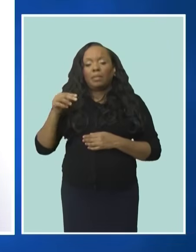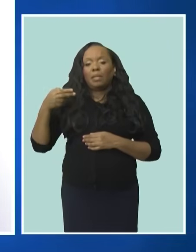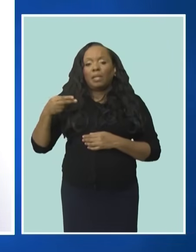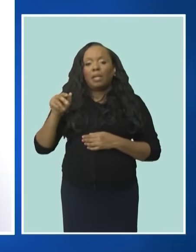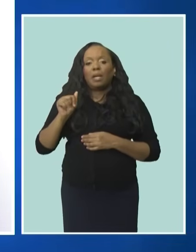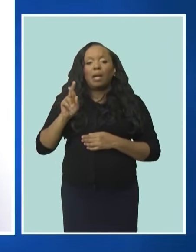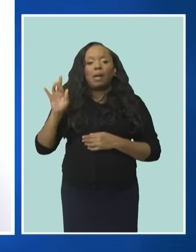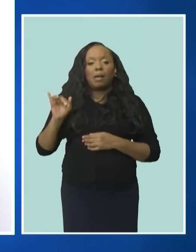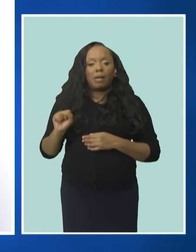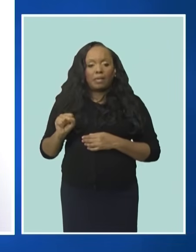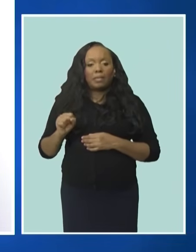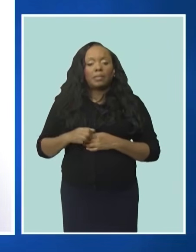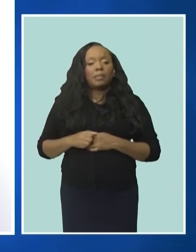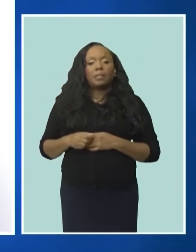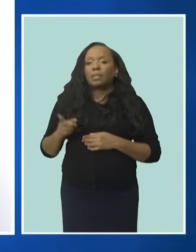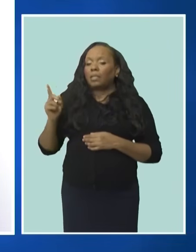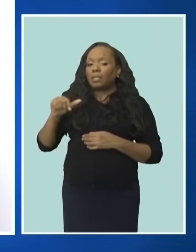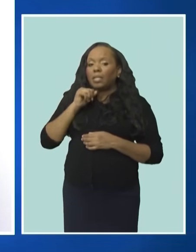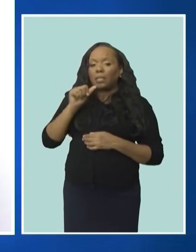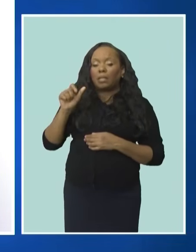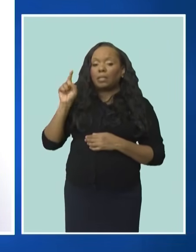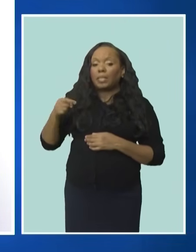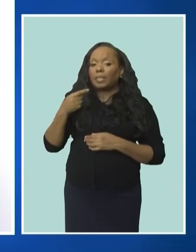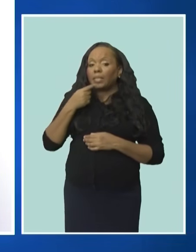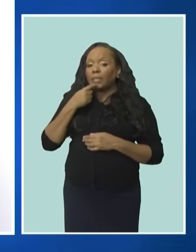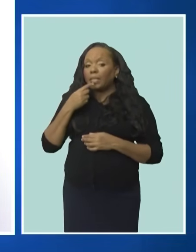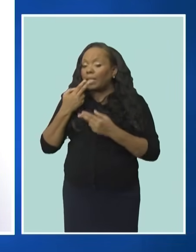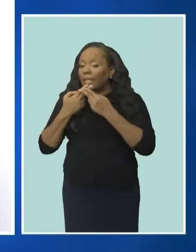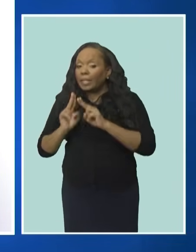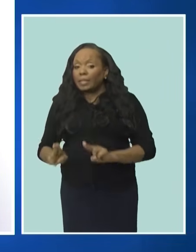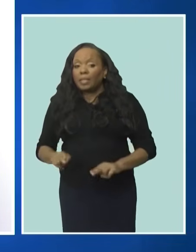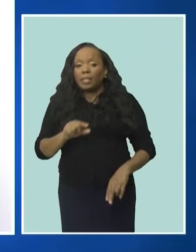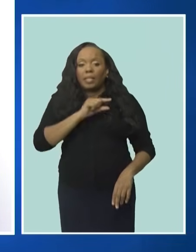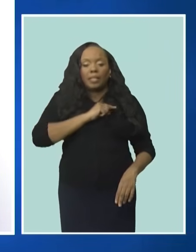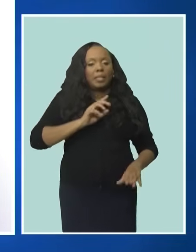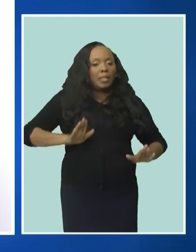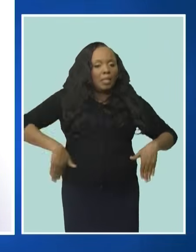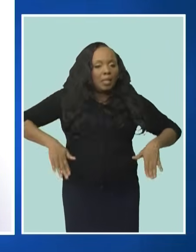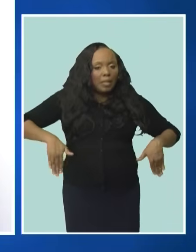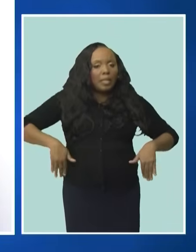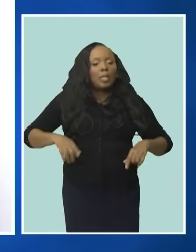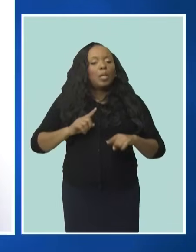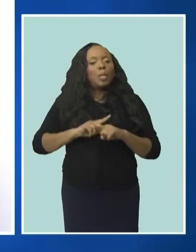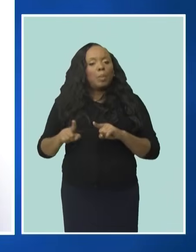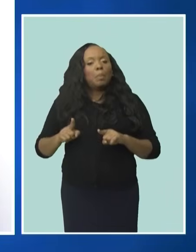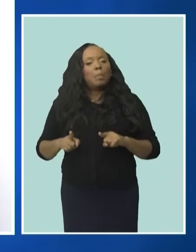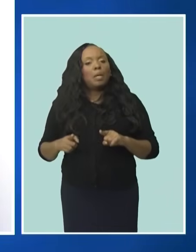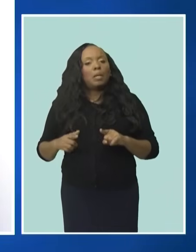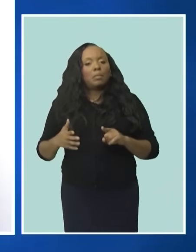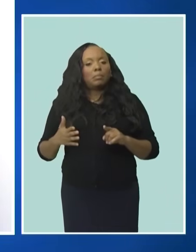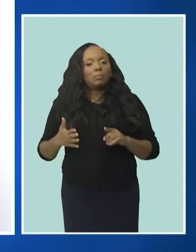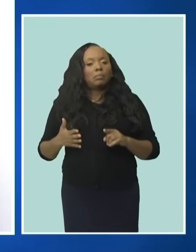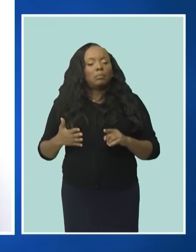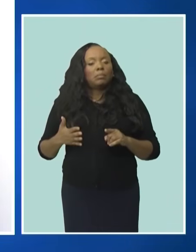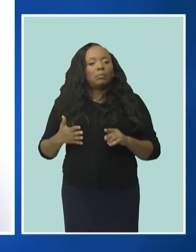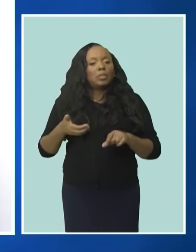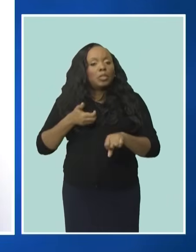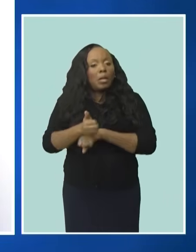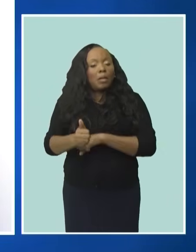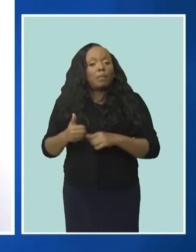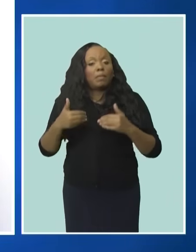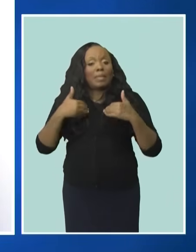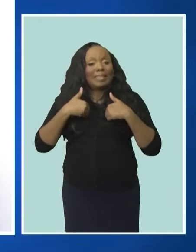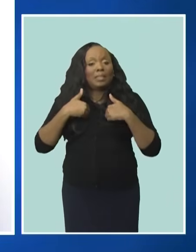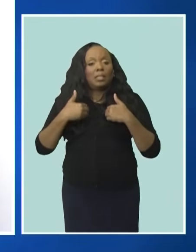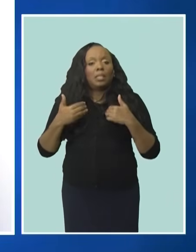Nathaniel Harris of Lot 15, Clapham Park, St. Michael. Harris was not required to plead to illegal possession of a